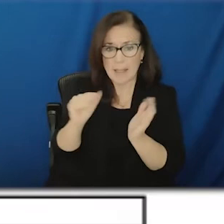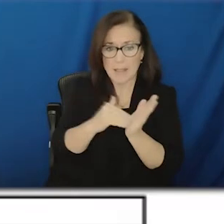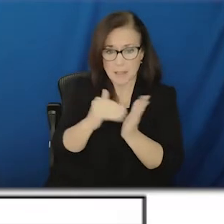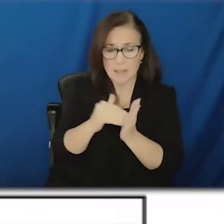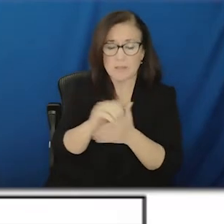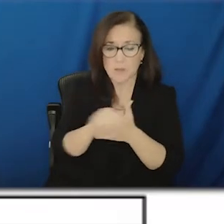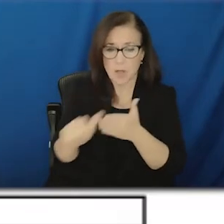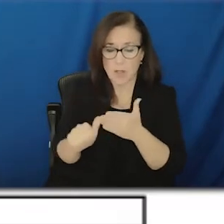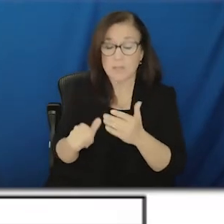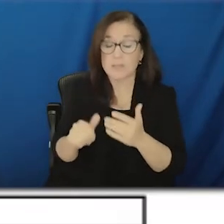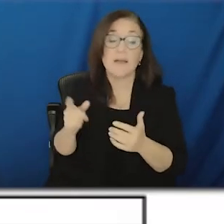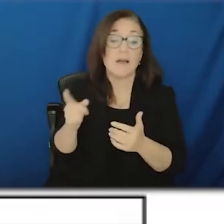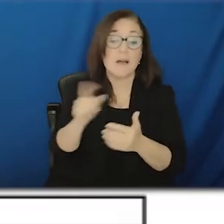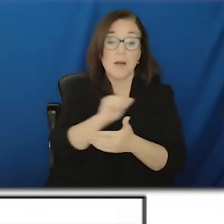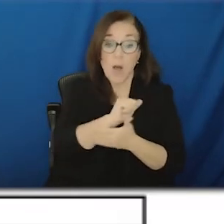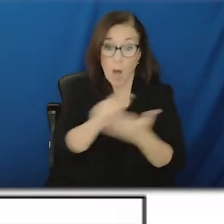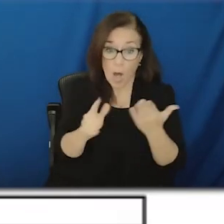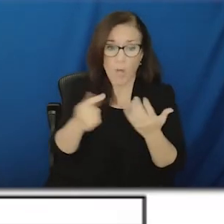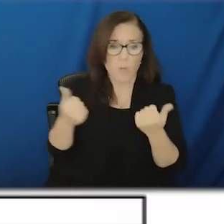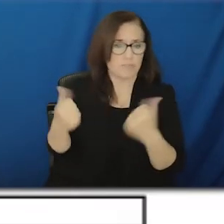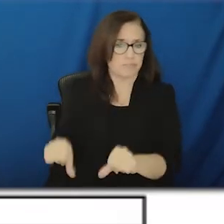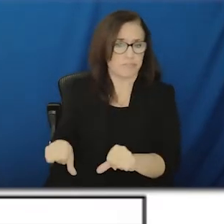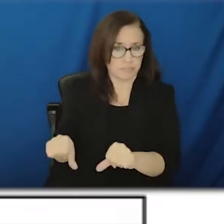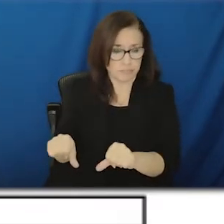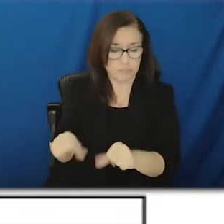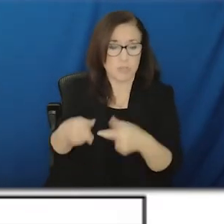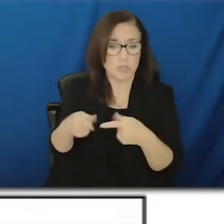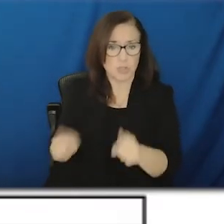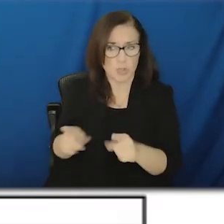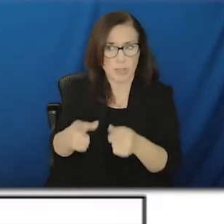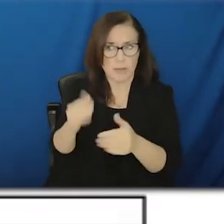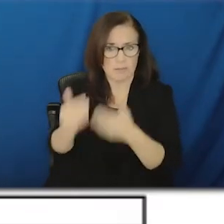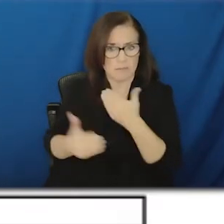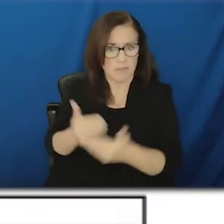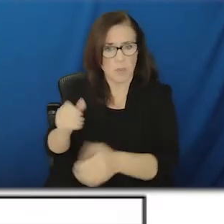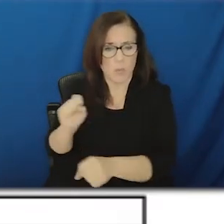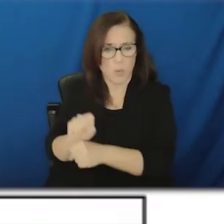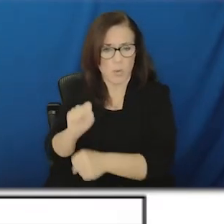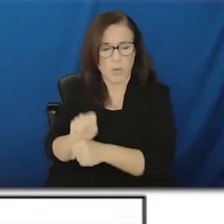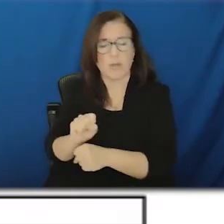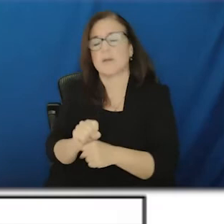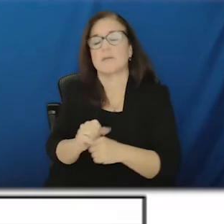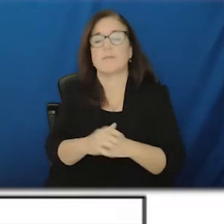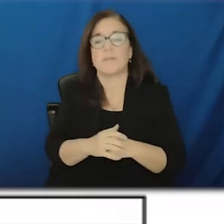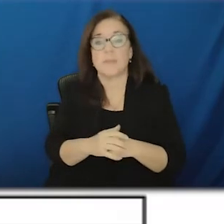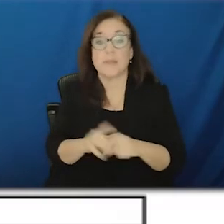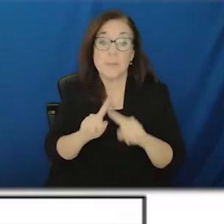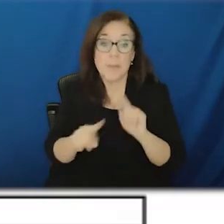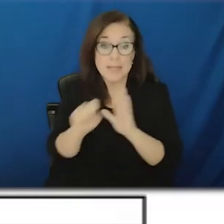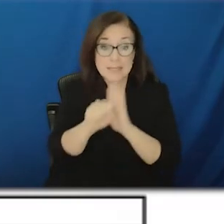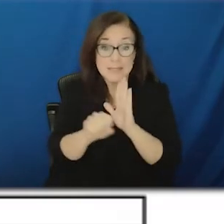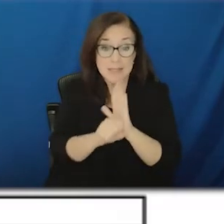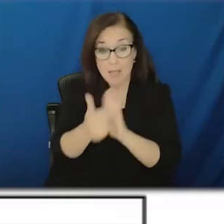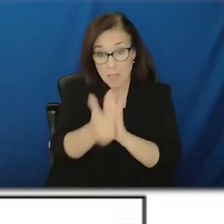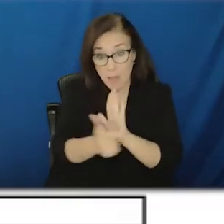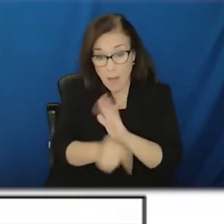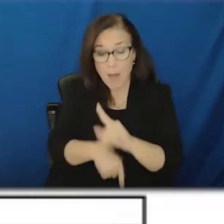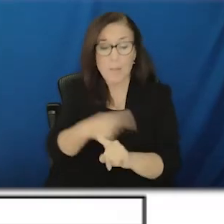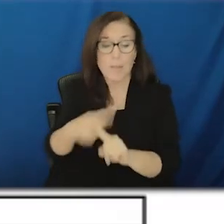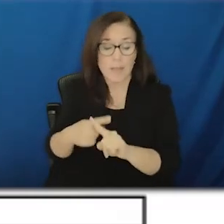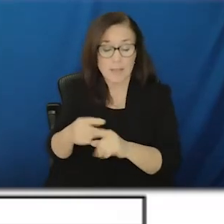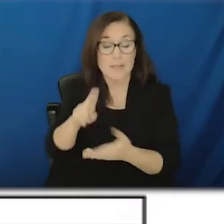that were rejected by the district during the course of the work. However, state law and our contract